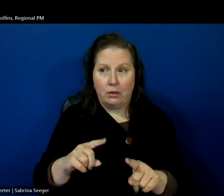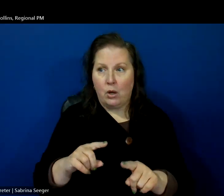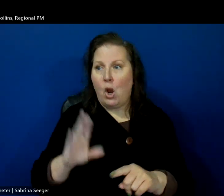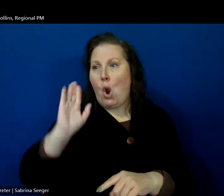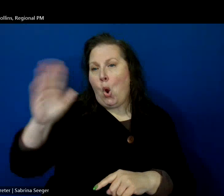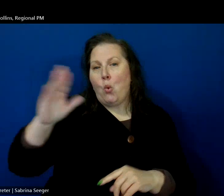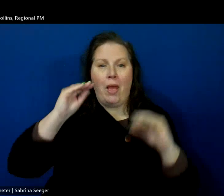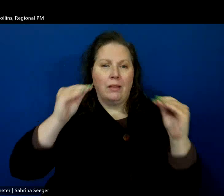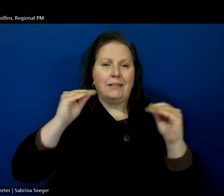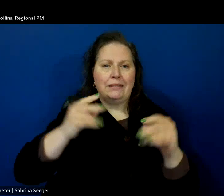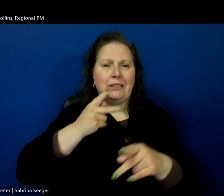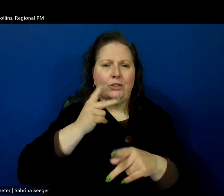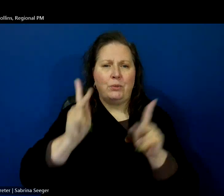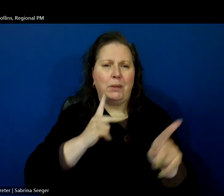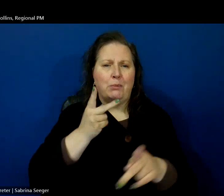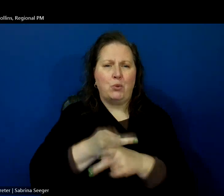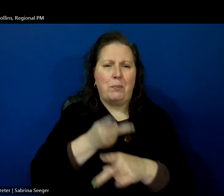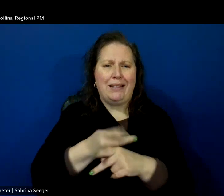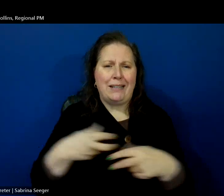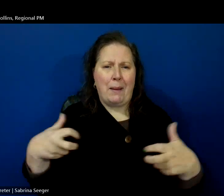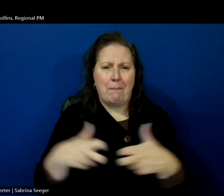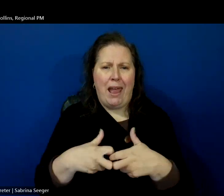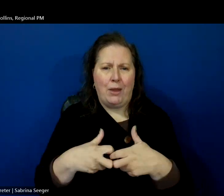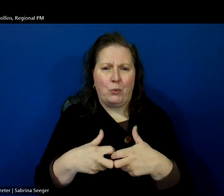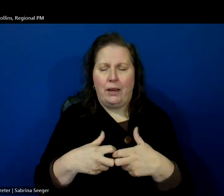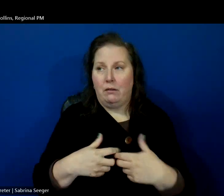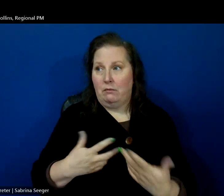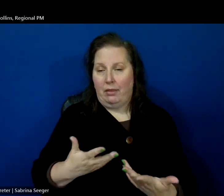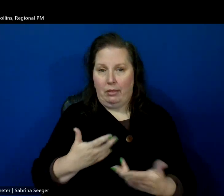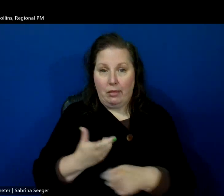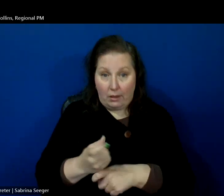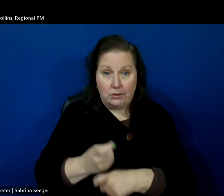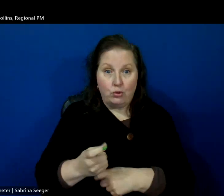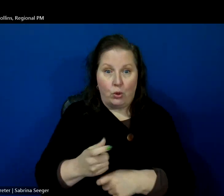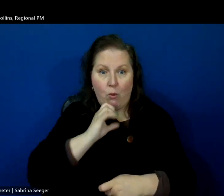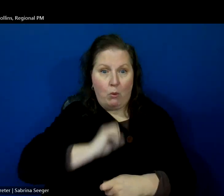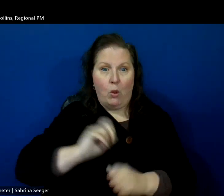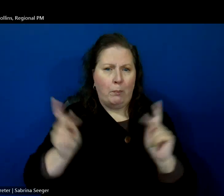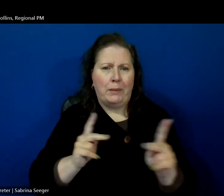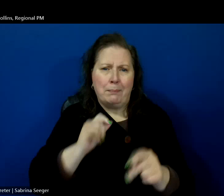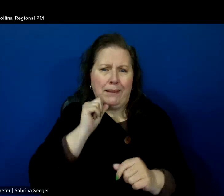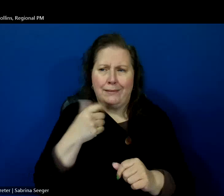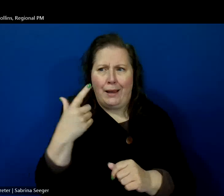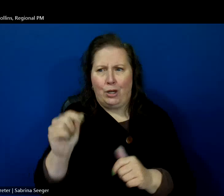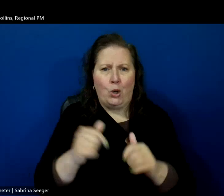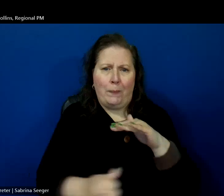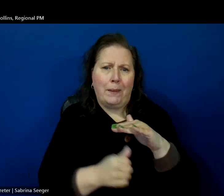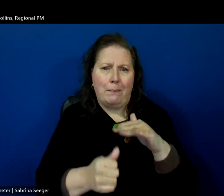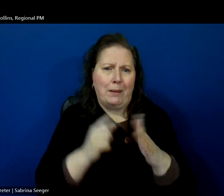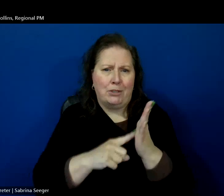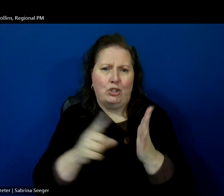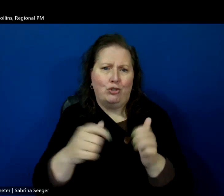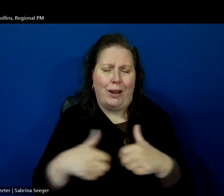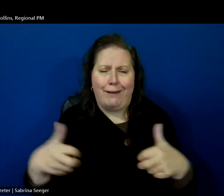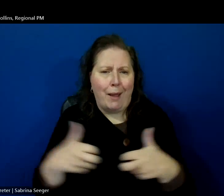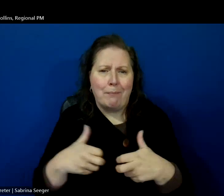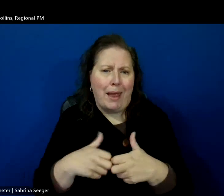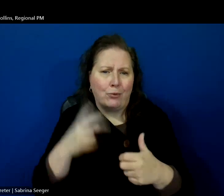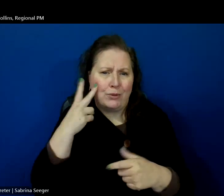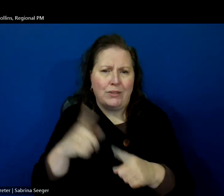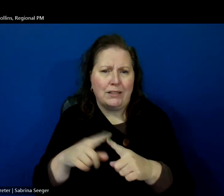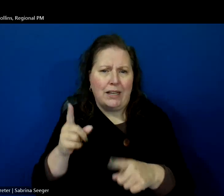teach people to maintain batteries. It's like, that's a joke. Old people are not going to go in their basement and check on batteries to see if they're